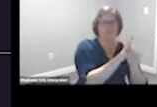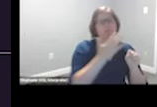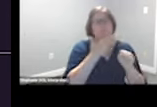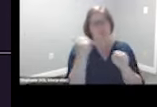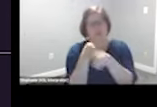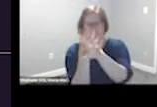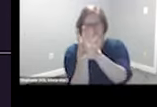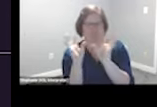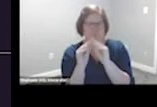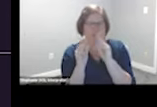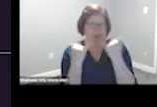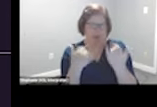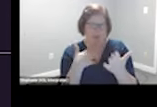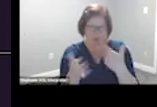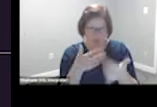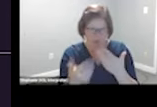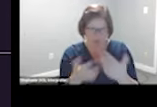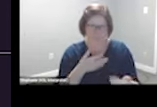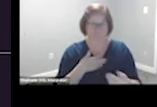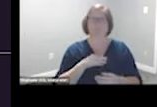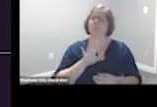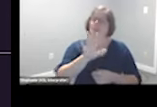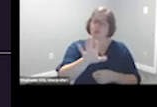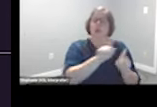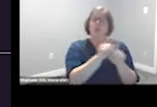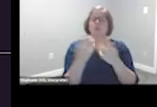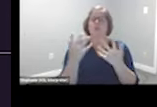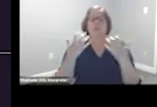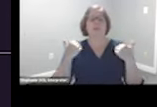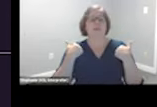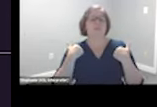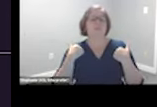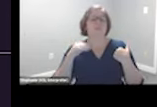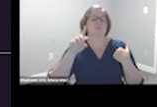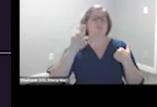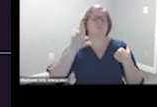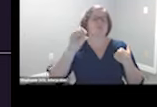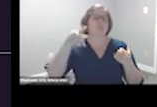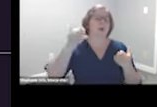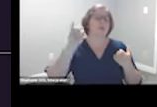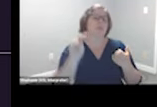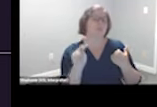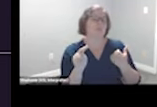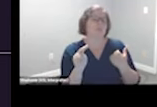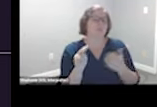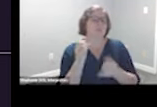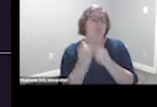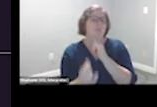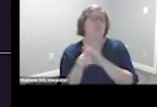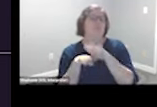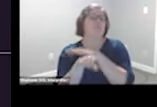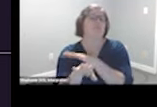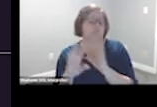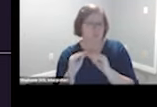idea. We also want to have drop-in sessions. We basically want to make sure that everybody working with our resources has contact with each other, but also